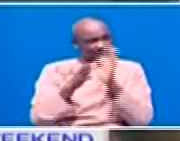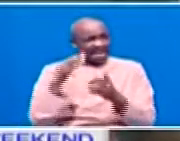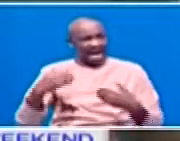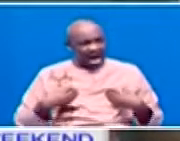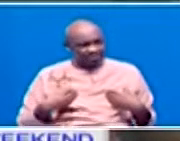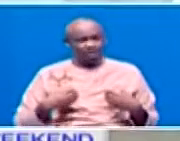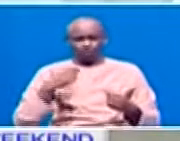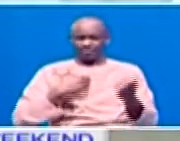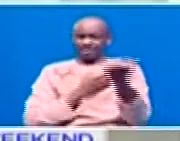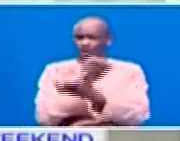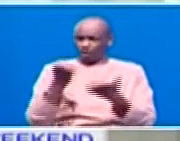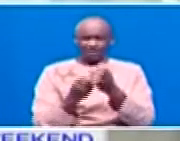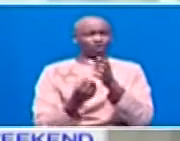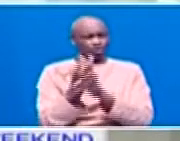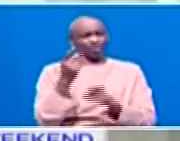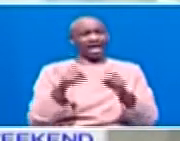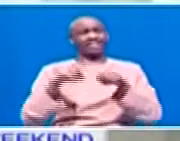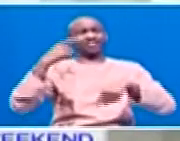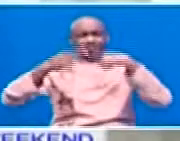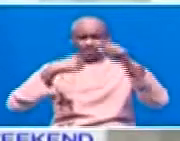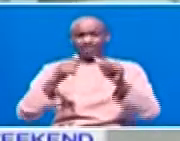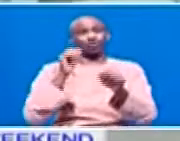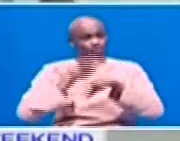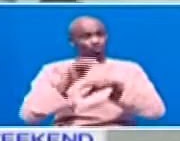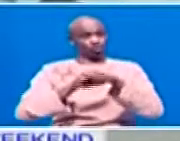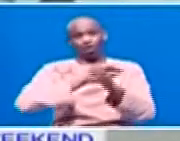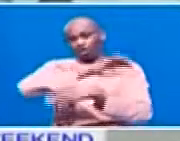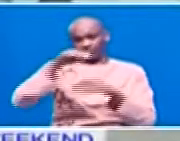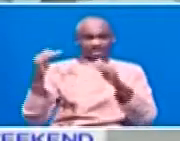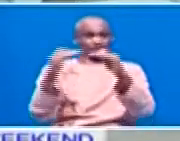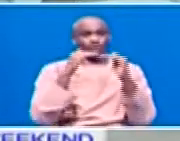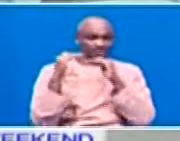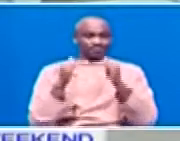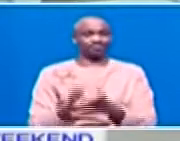anchor economic growth and development of the region.